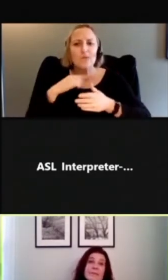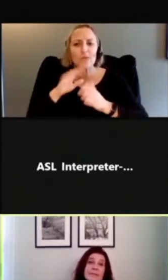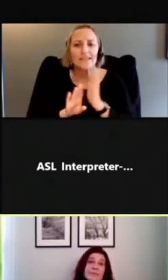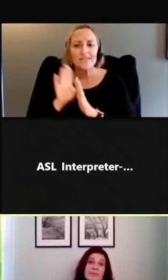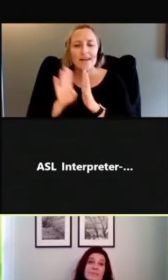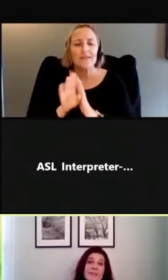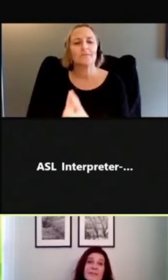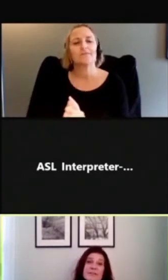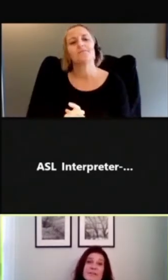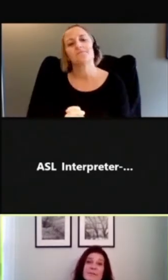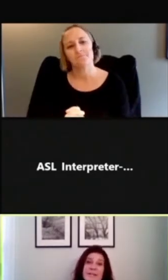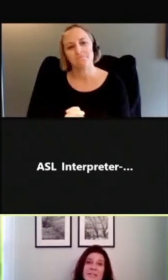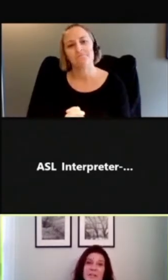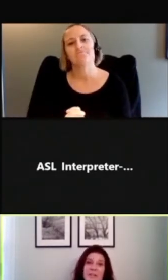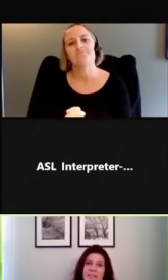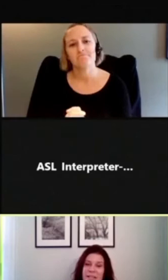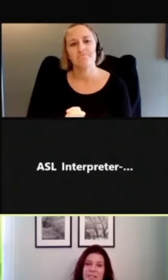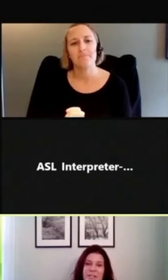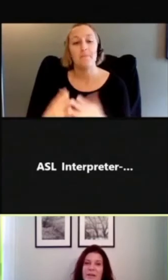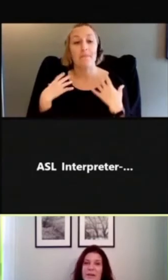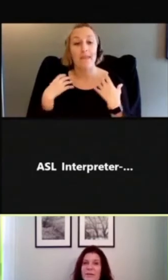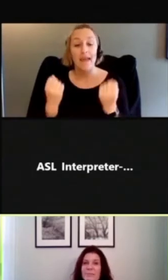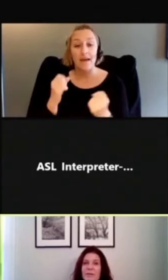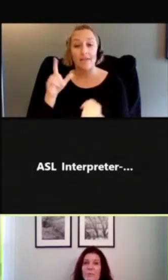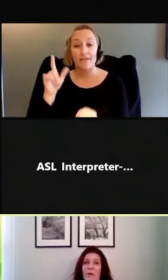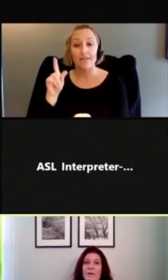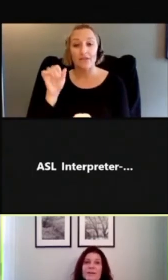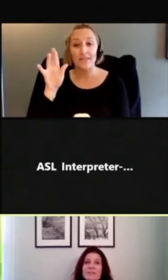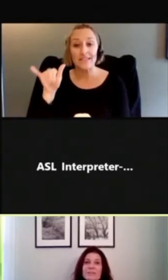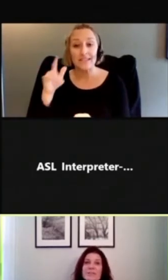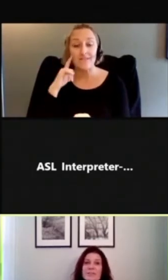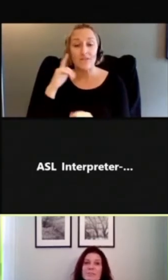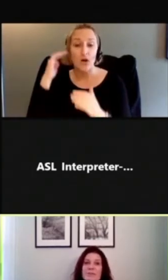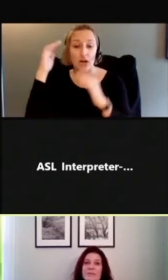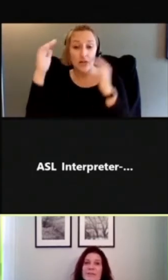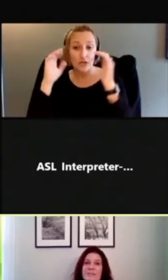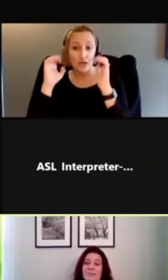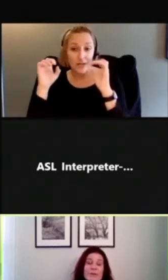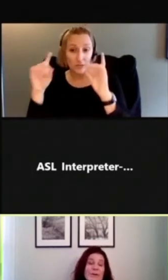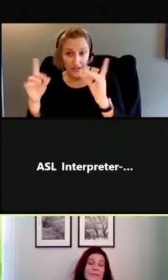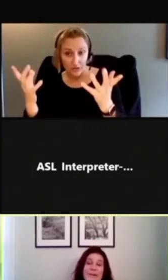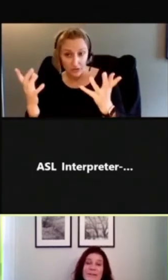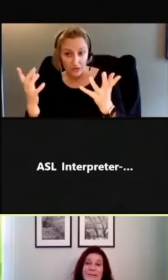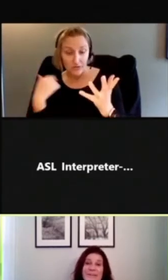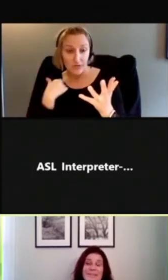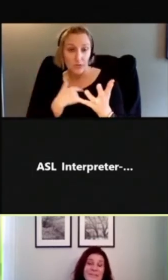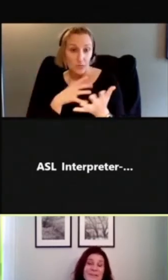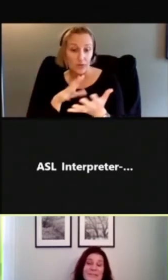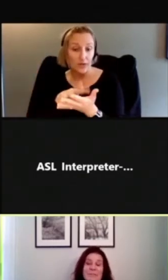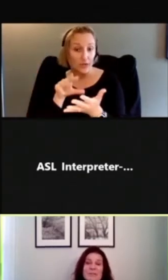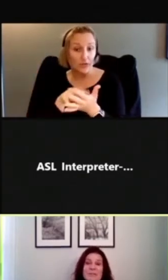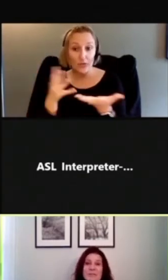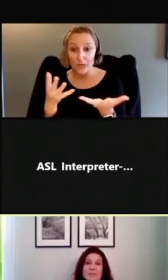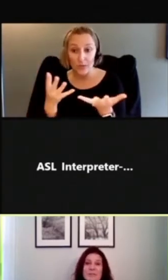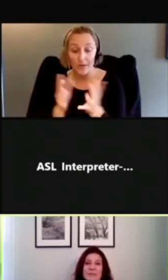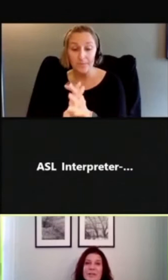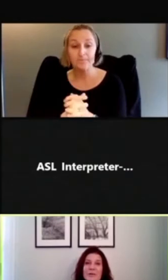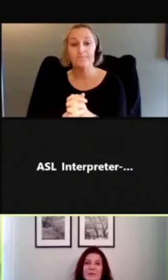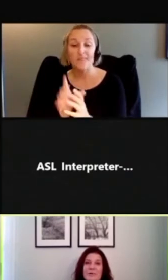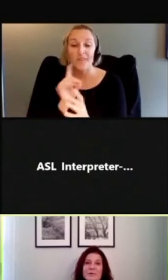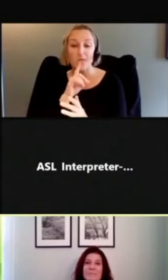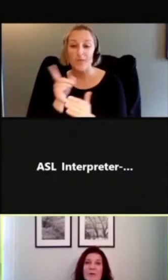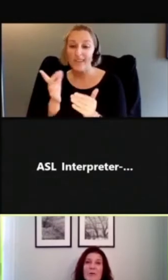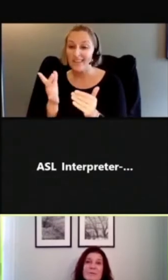So in terms of health literacy within adult education, what we have learned in terms of effective program development is just very similar